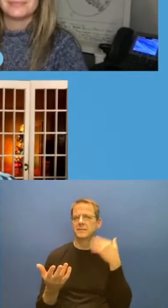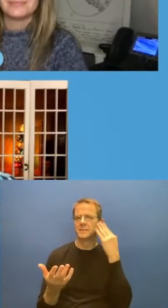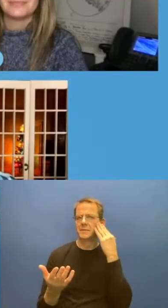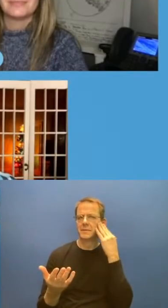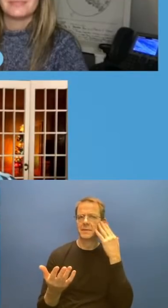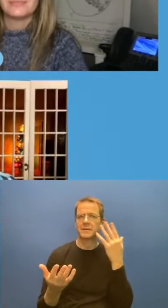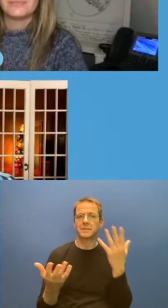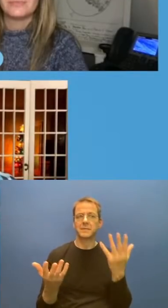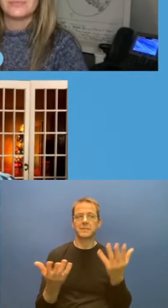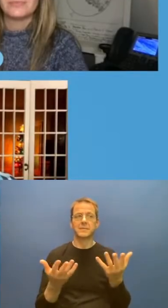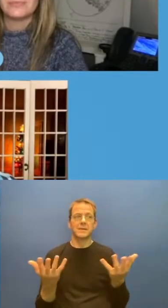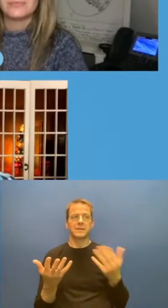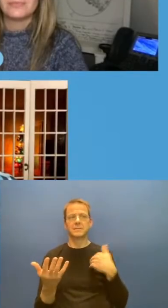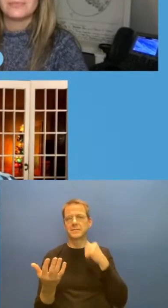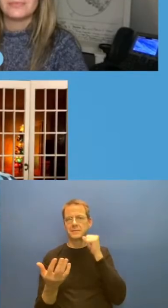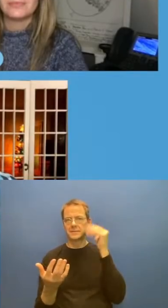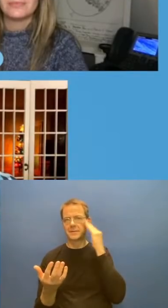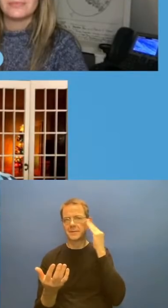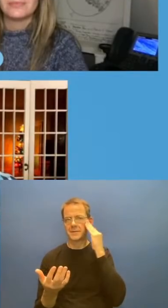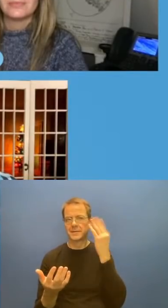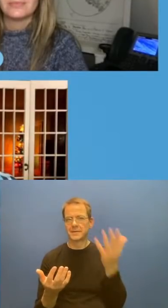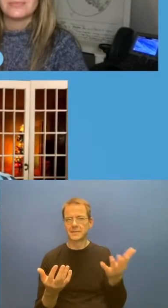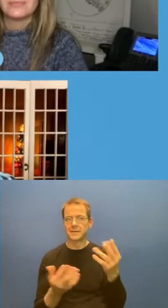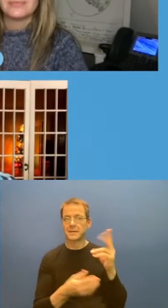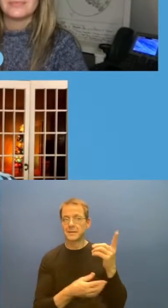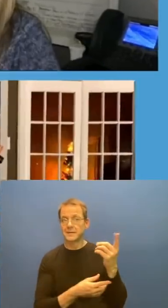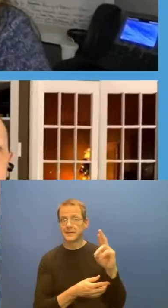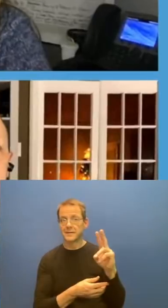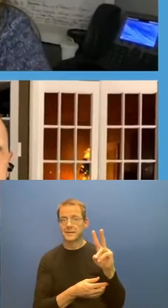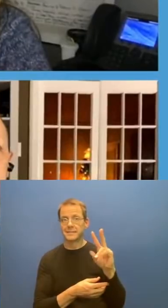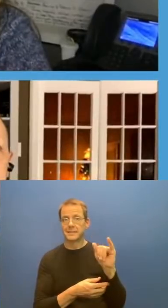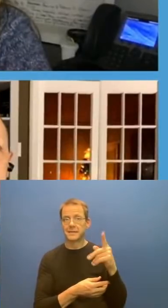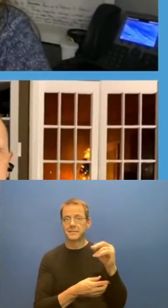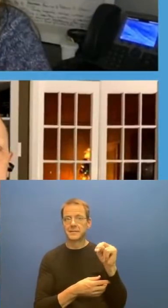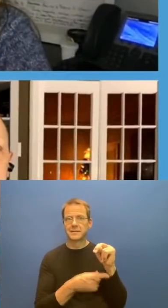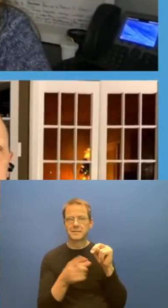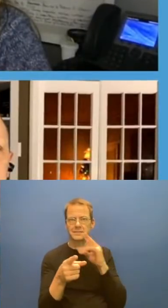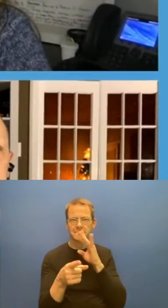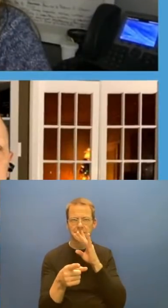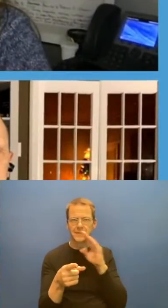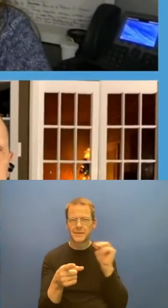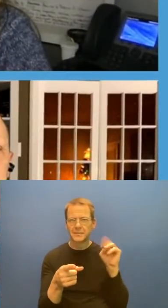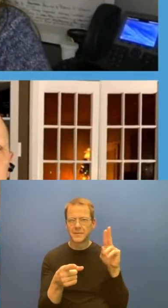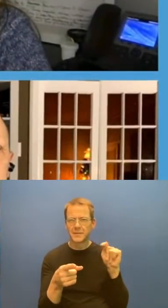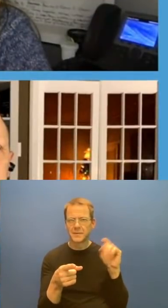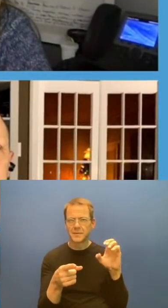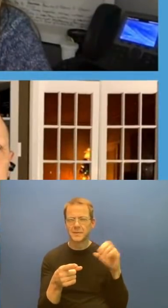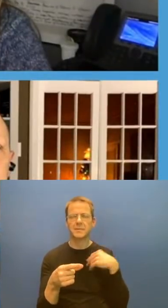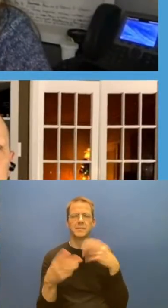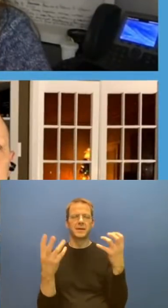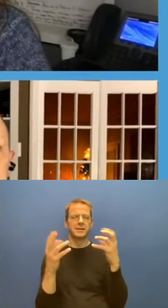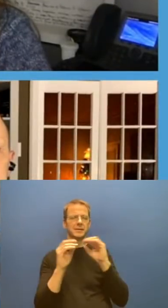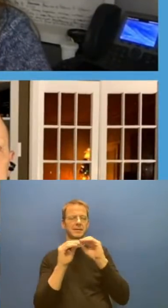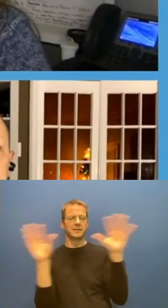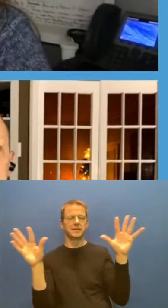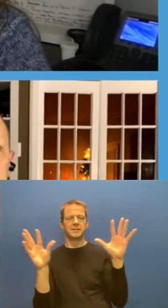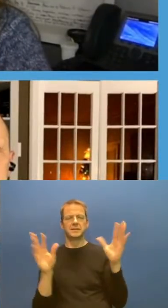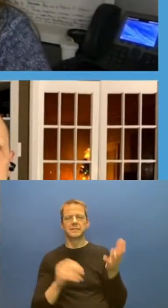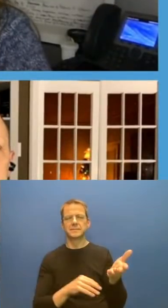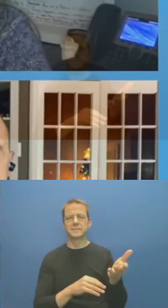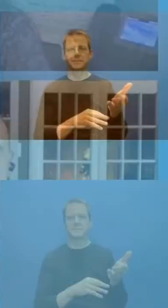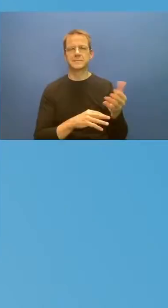thoughts because I think both Dr. Kelvin and Dr. Kindrachuk were rightly pointing out that we don't know a lot about this virus, and I want to echo